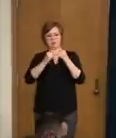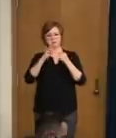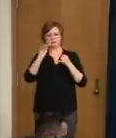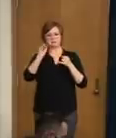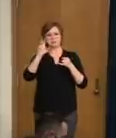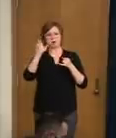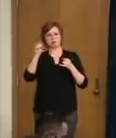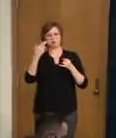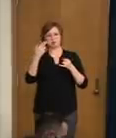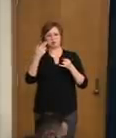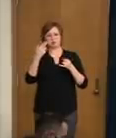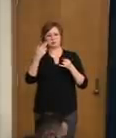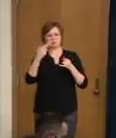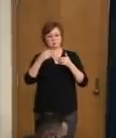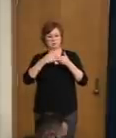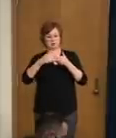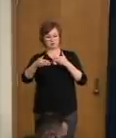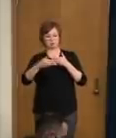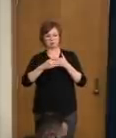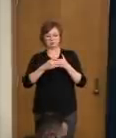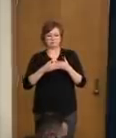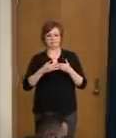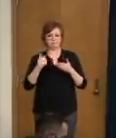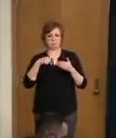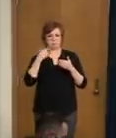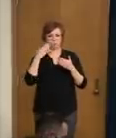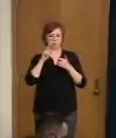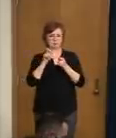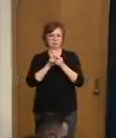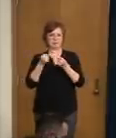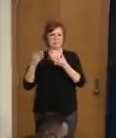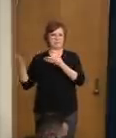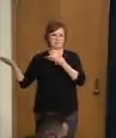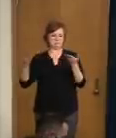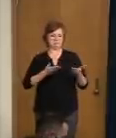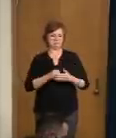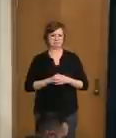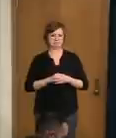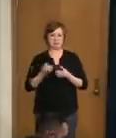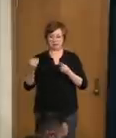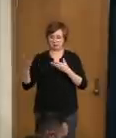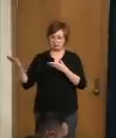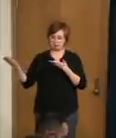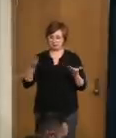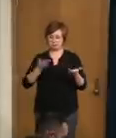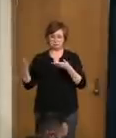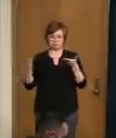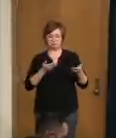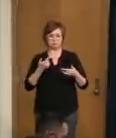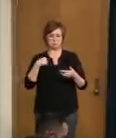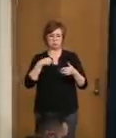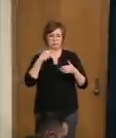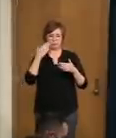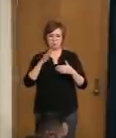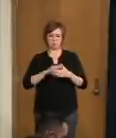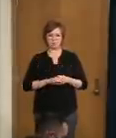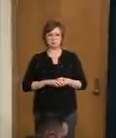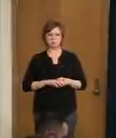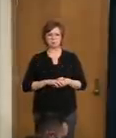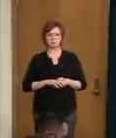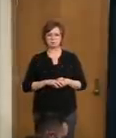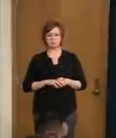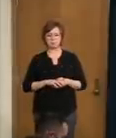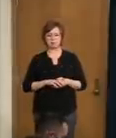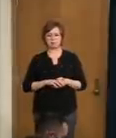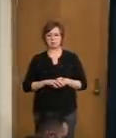that, it's unknown in terms of what the quantities would be and the delivery schedule. So we're planning based on those numbers,